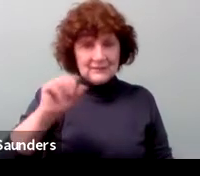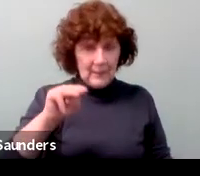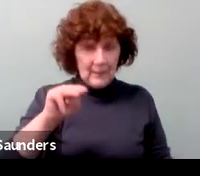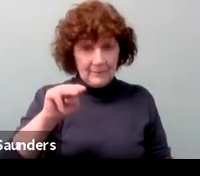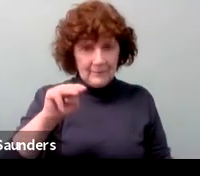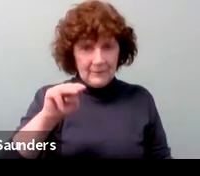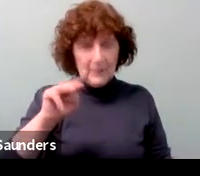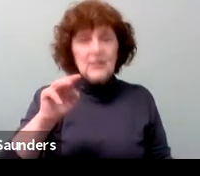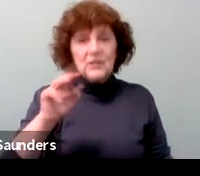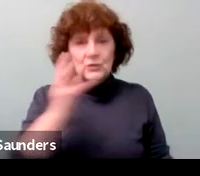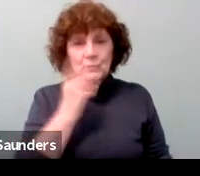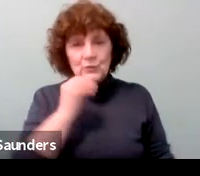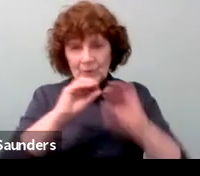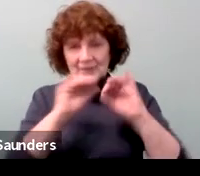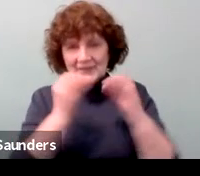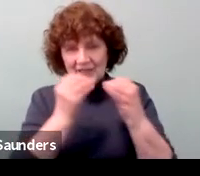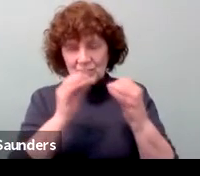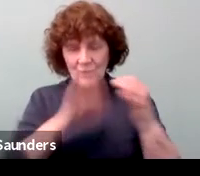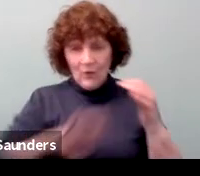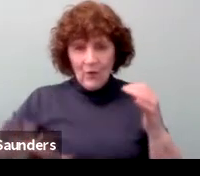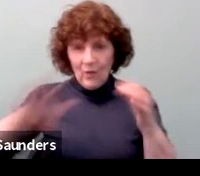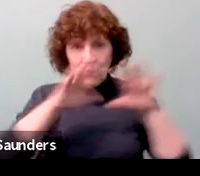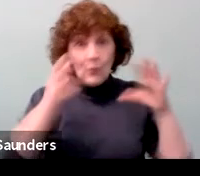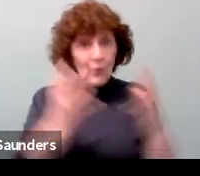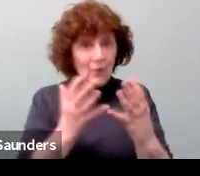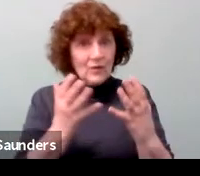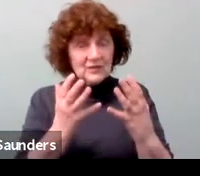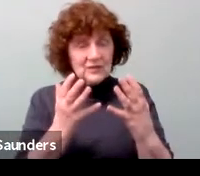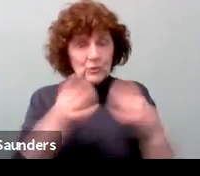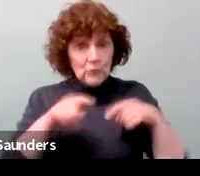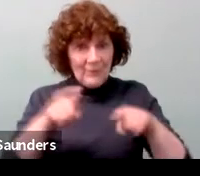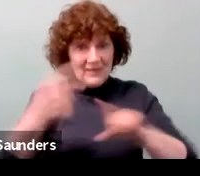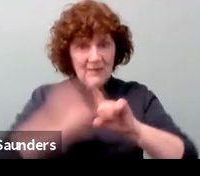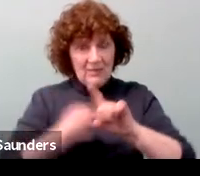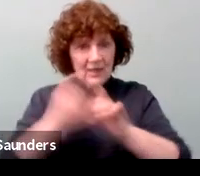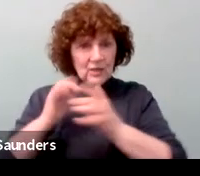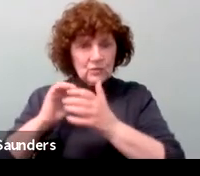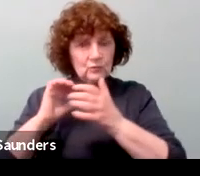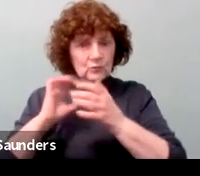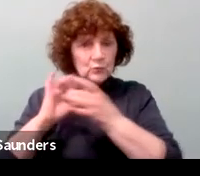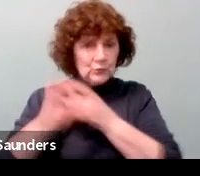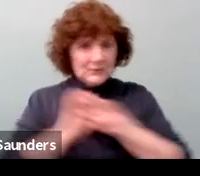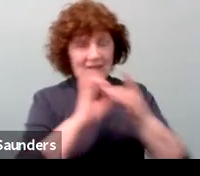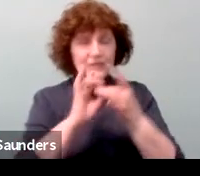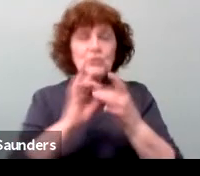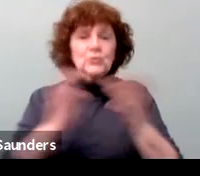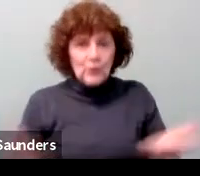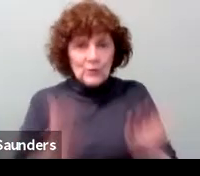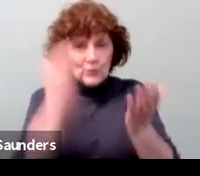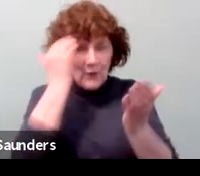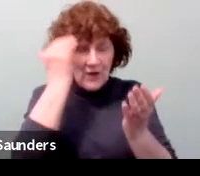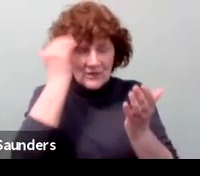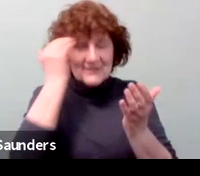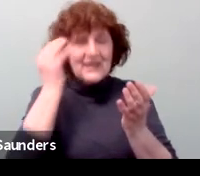organizations worldwide can unite to raise awareness and foster acceptance and inclusion of people with